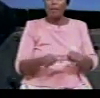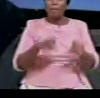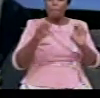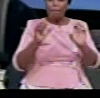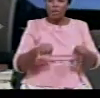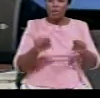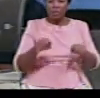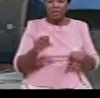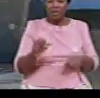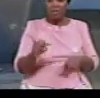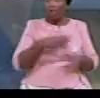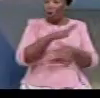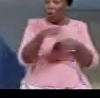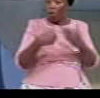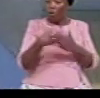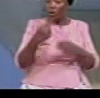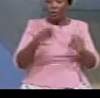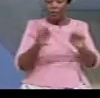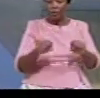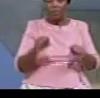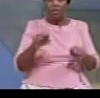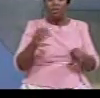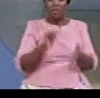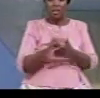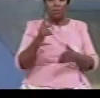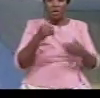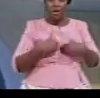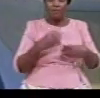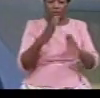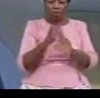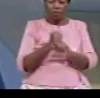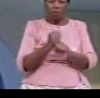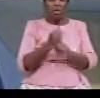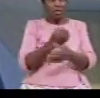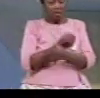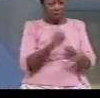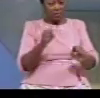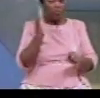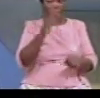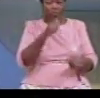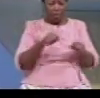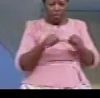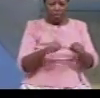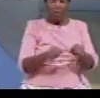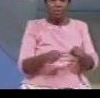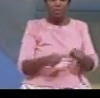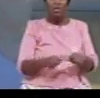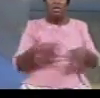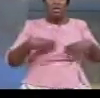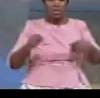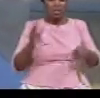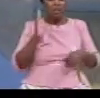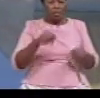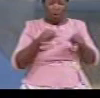the possibilities we have got. Salvation will be sustained. Healing will be sustained.